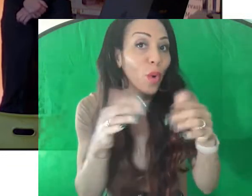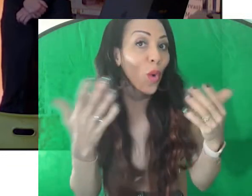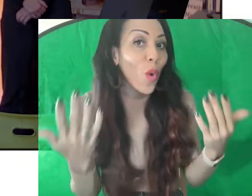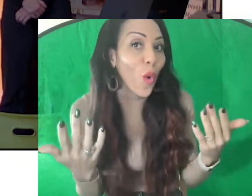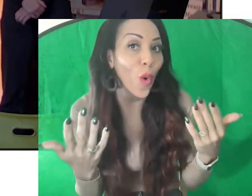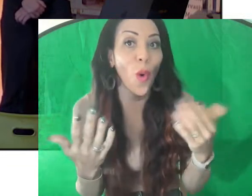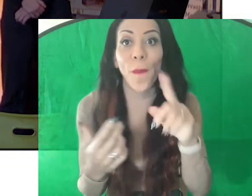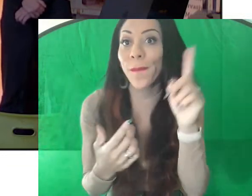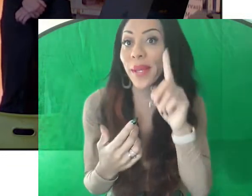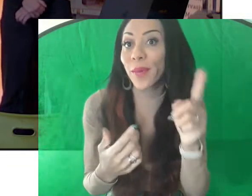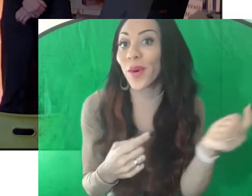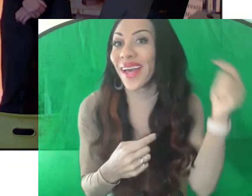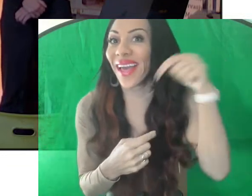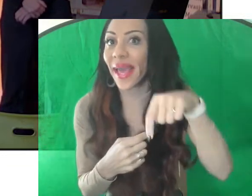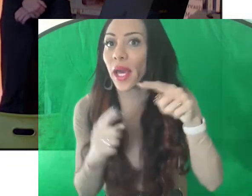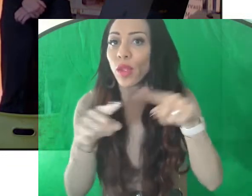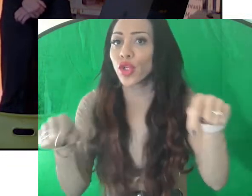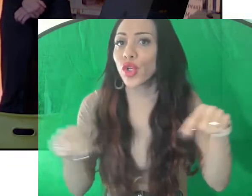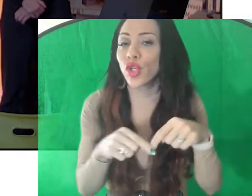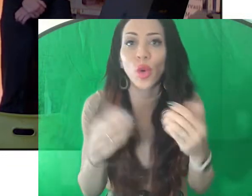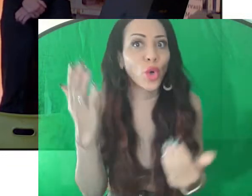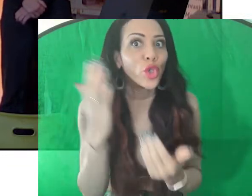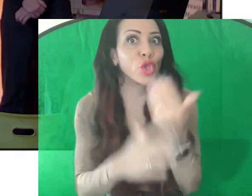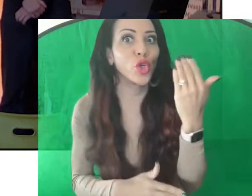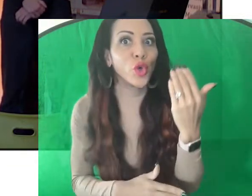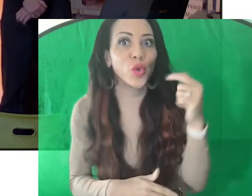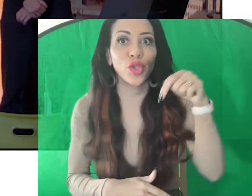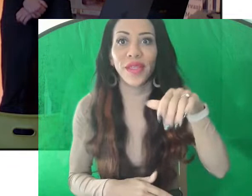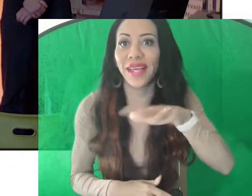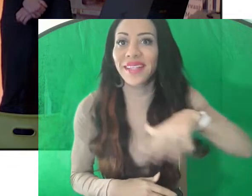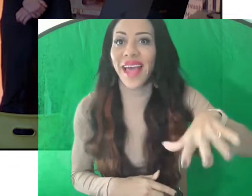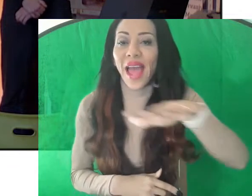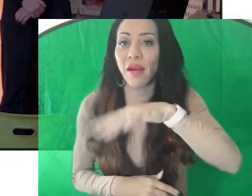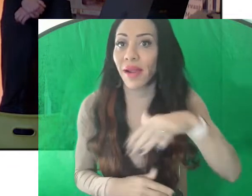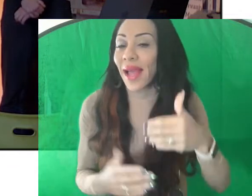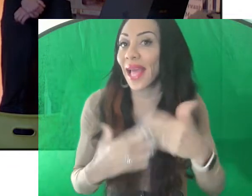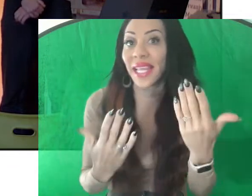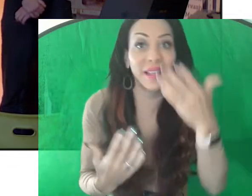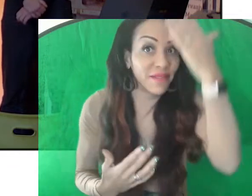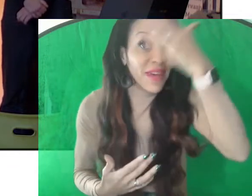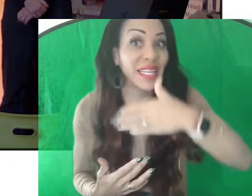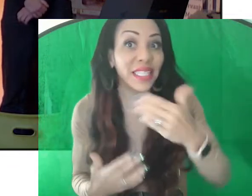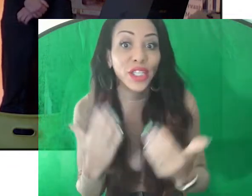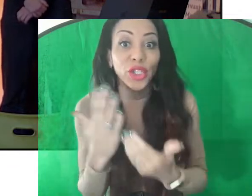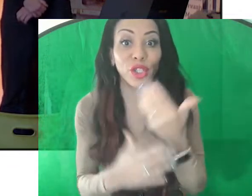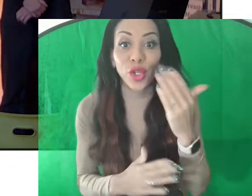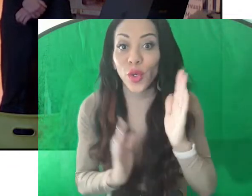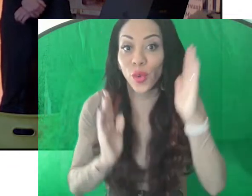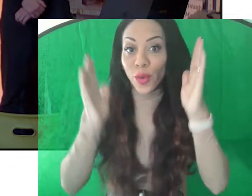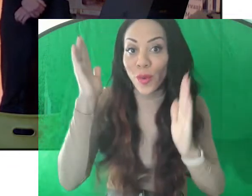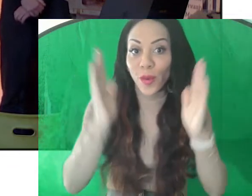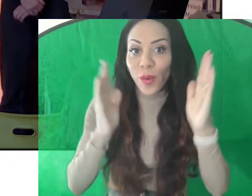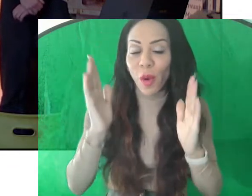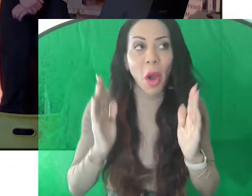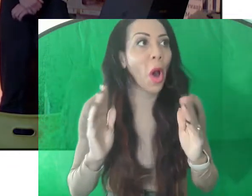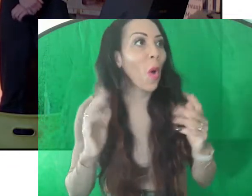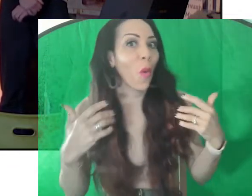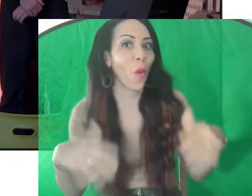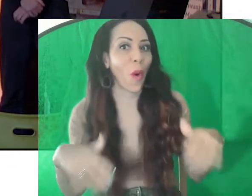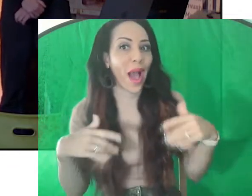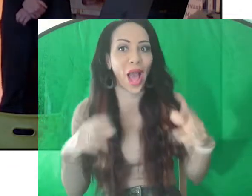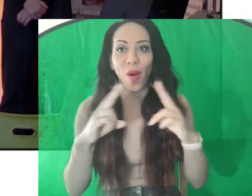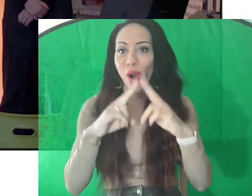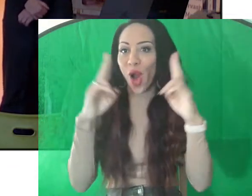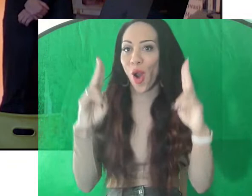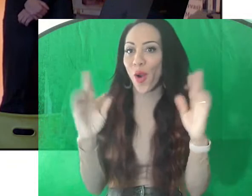studio. Have we got any new faces in the studio today? Little show of hands, anybody? Oh, it's all a home crowd, how lovely. Right,